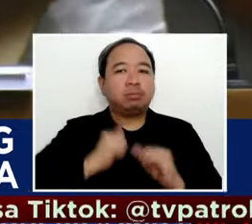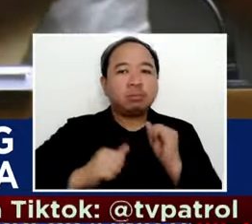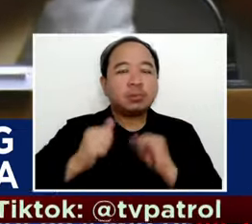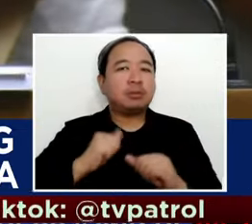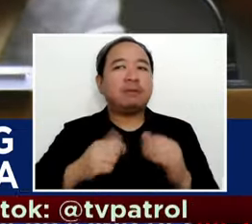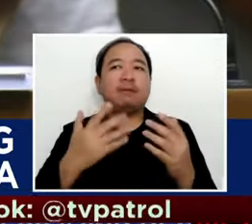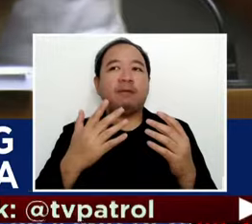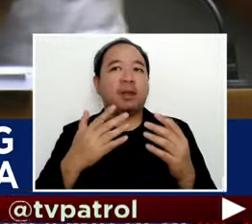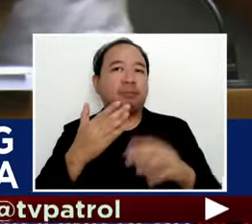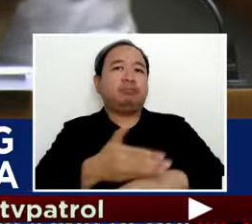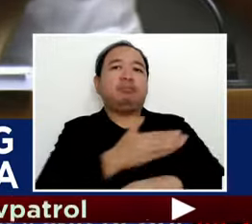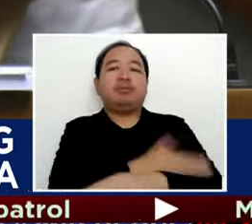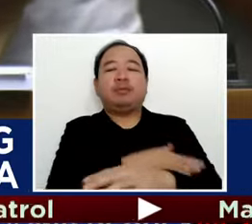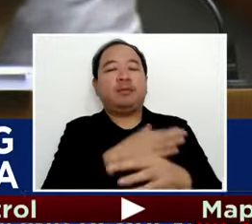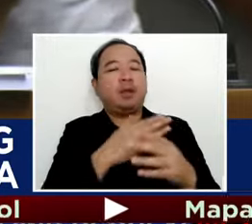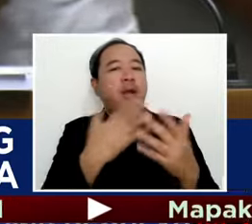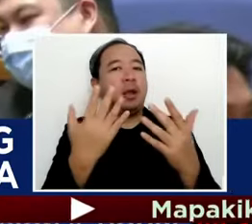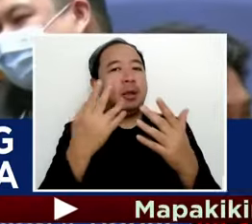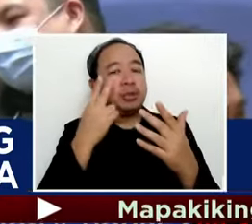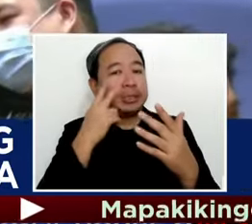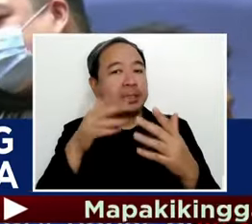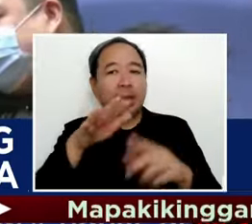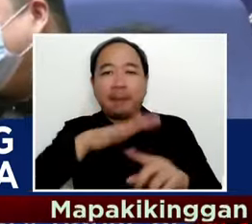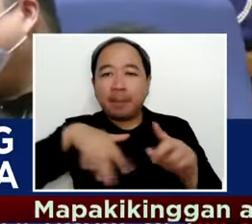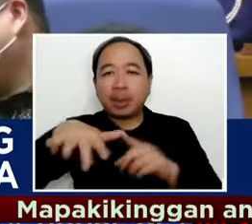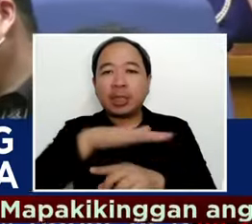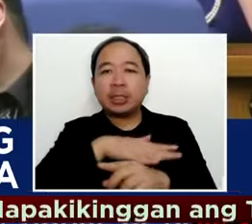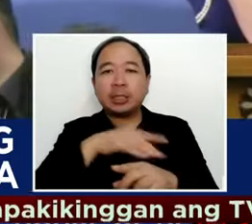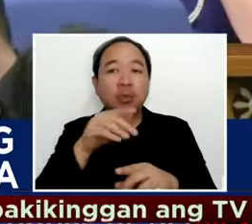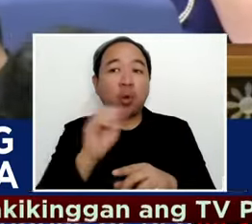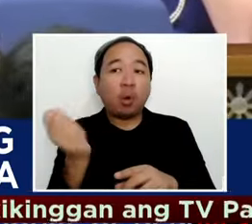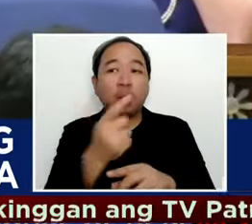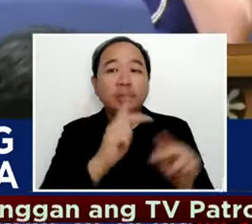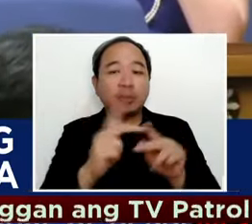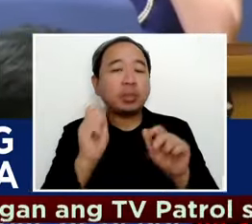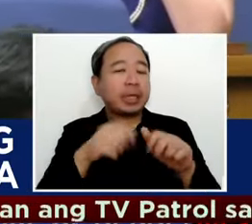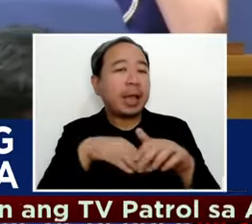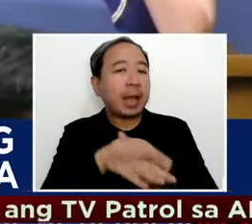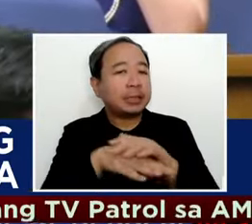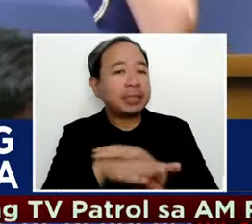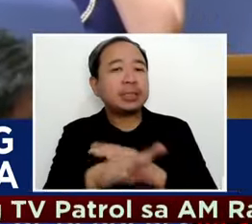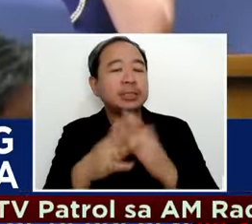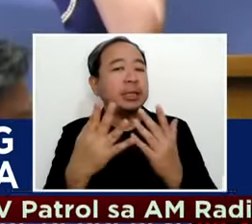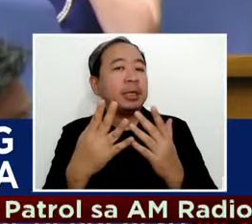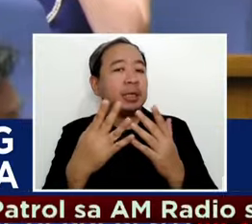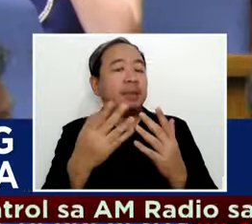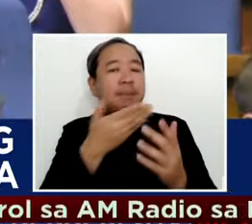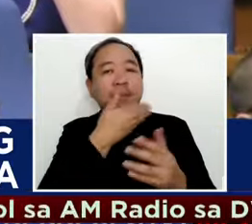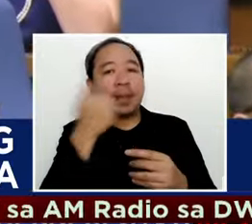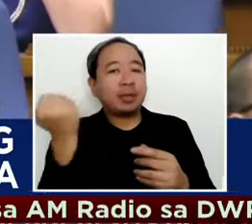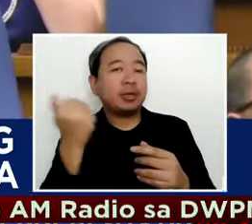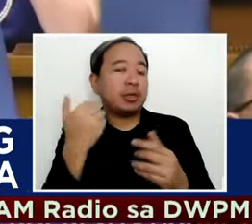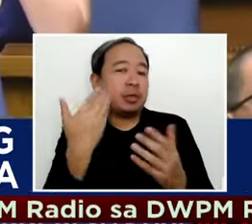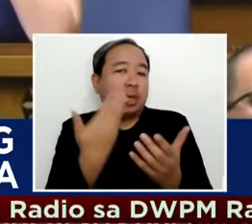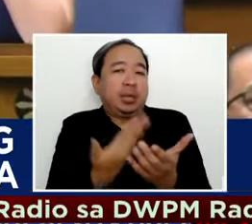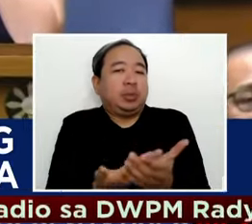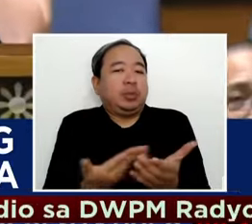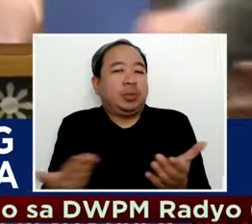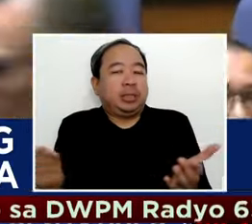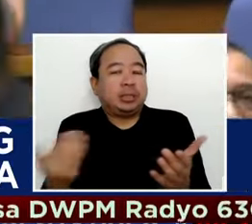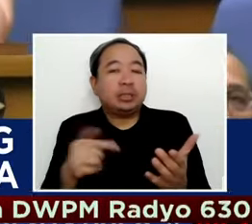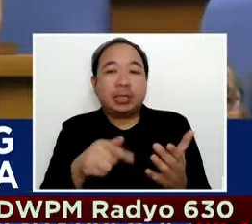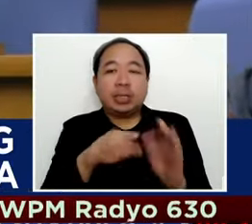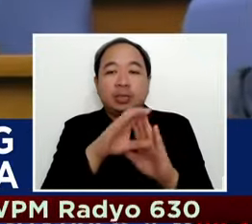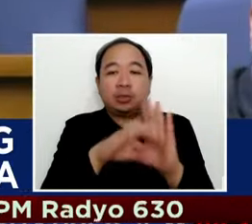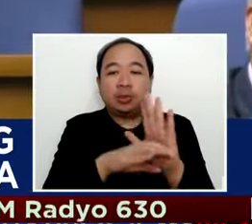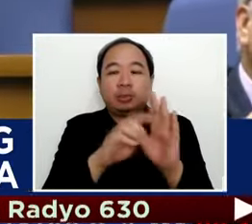ensure that our citizens have access to reliable and modern utilities. This amendment